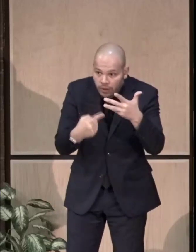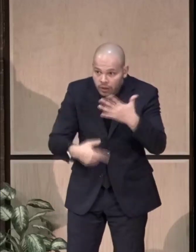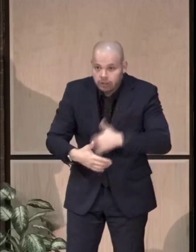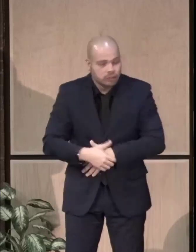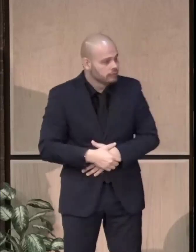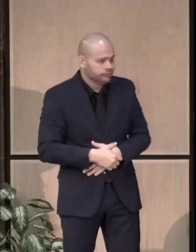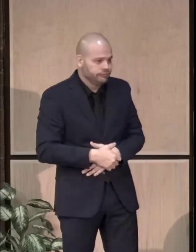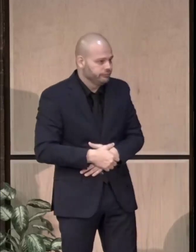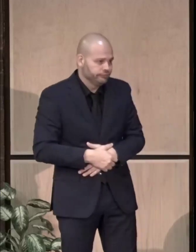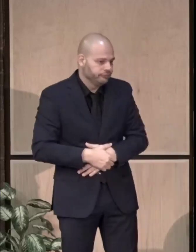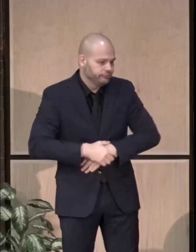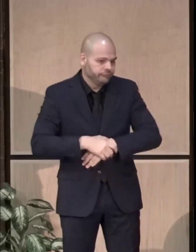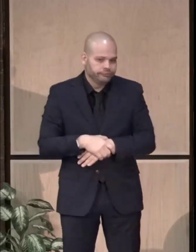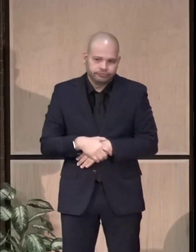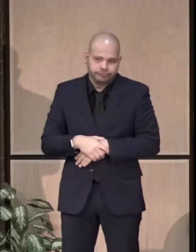Did you